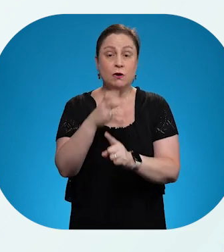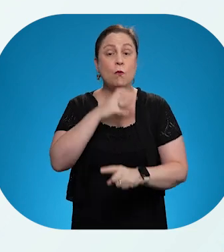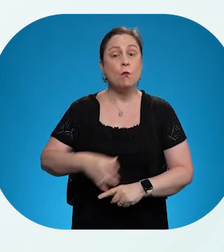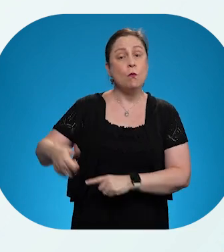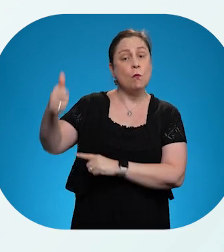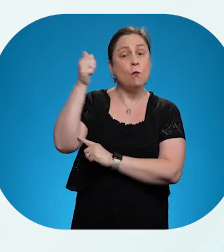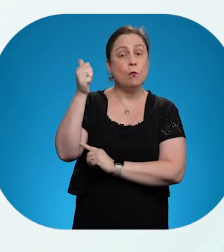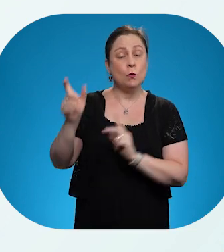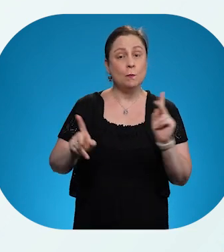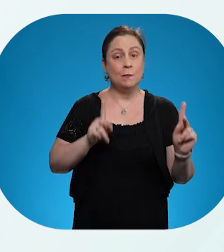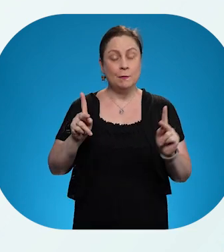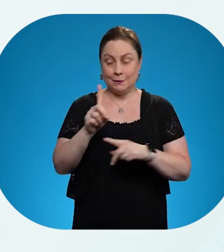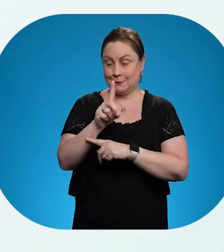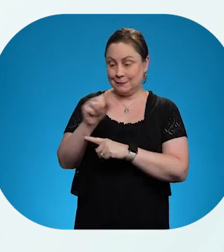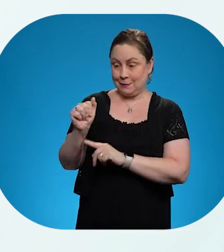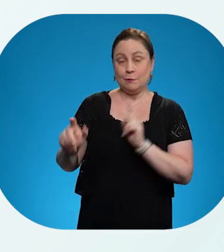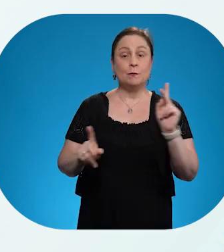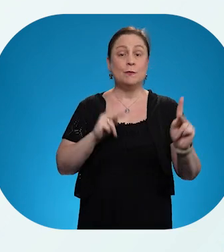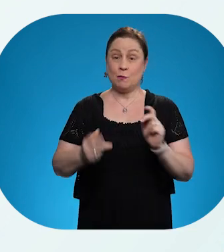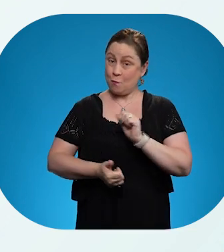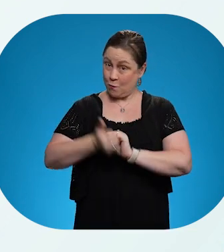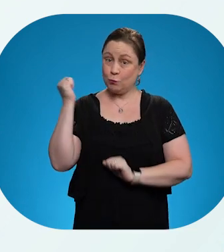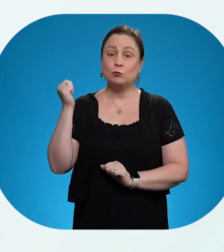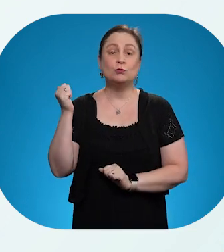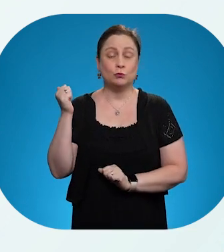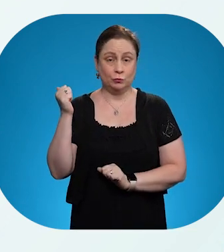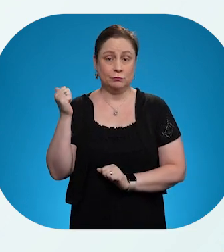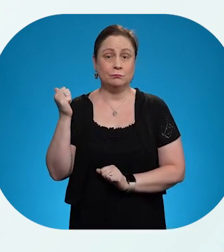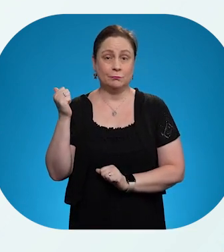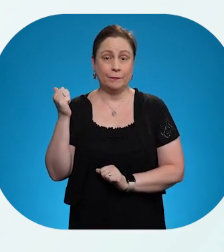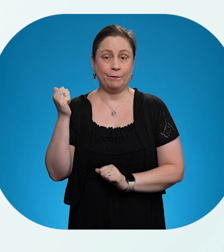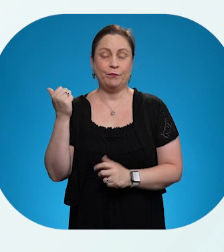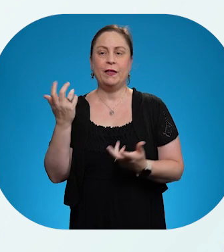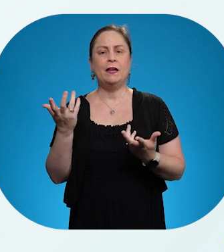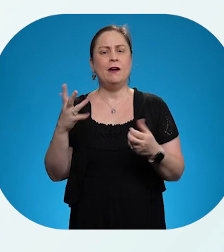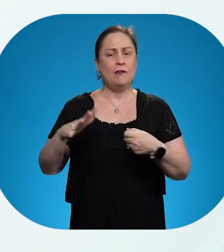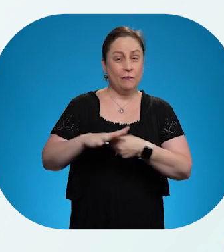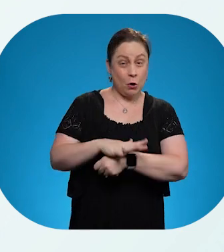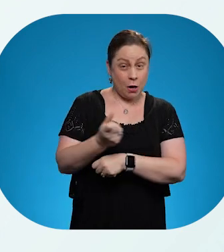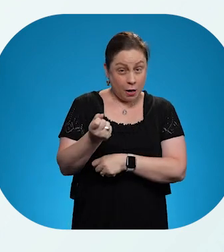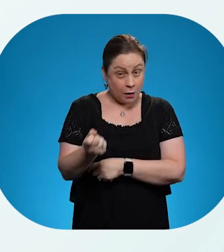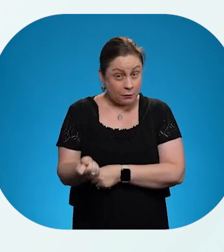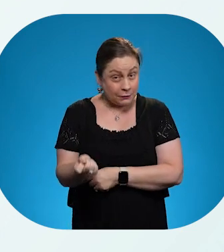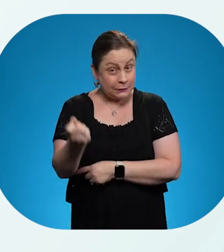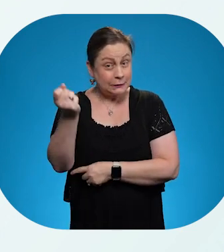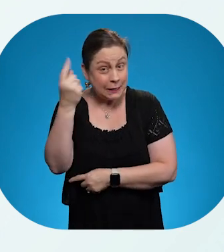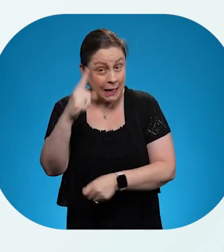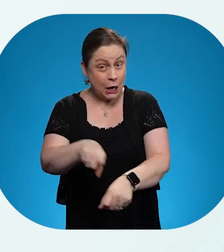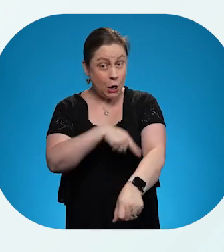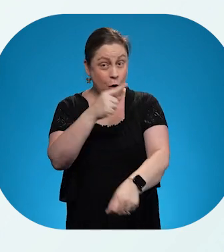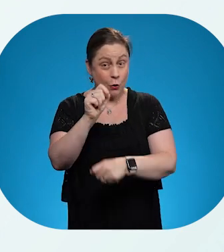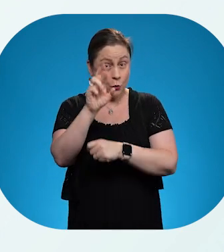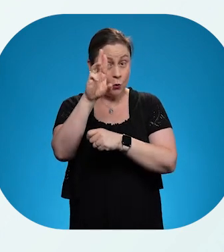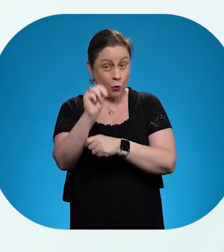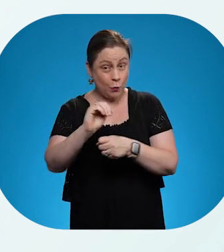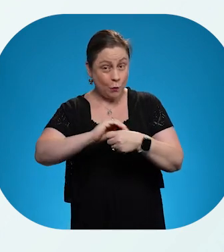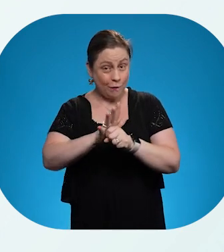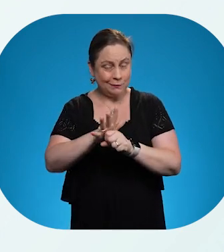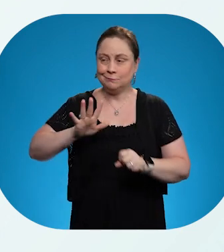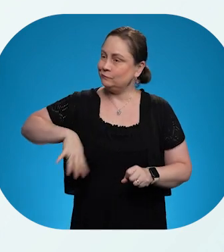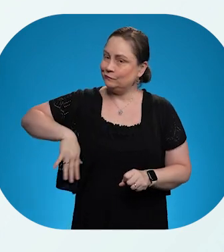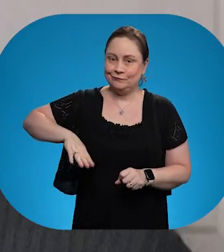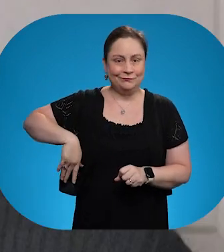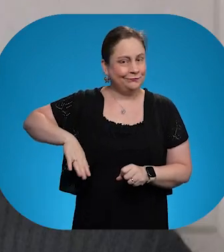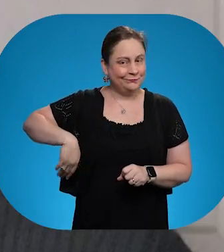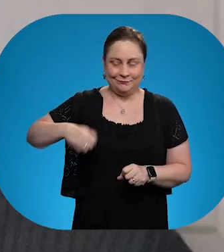older adults and disabled people in every community the most. And we do not yet fully understand the